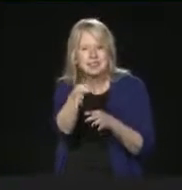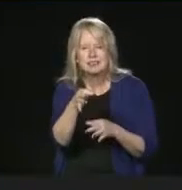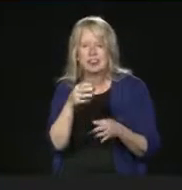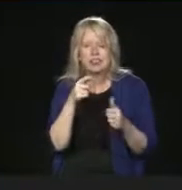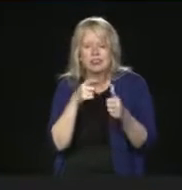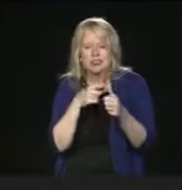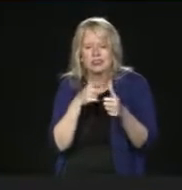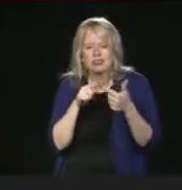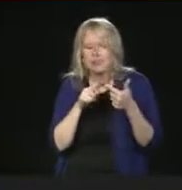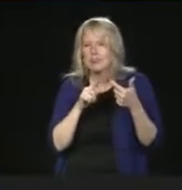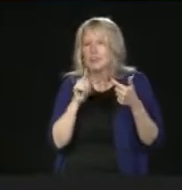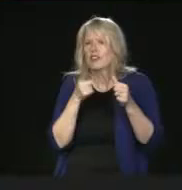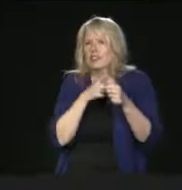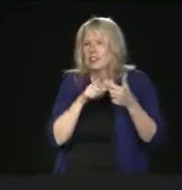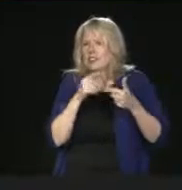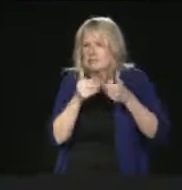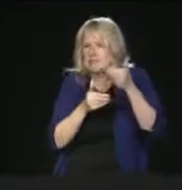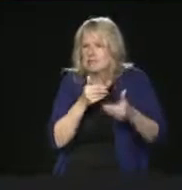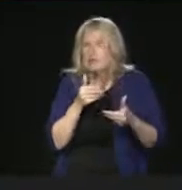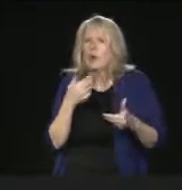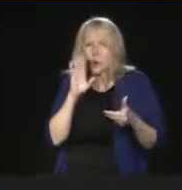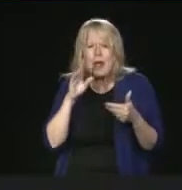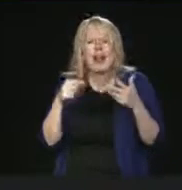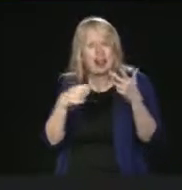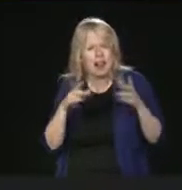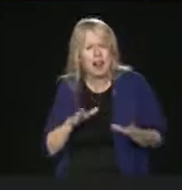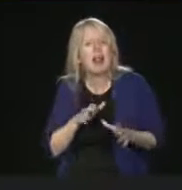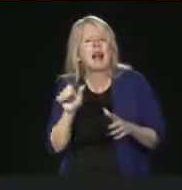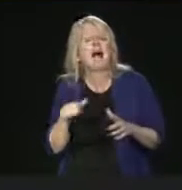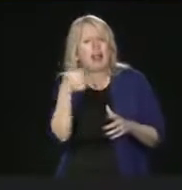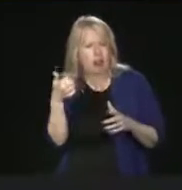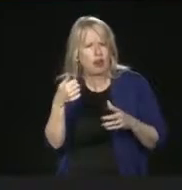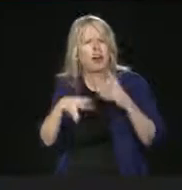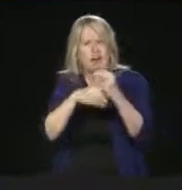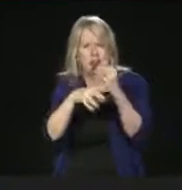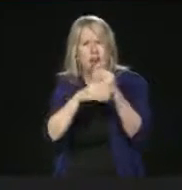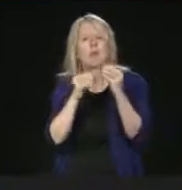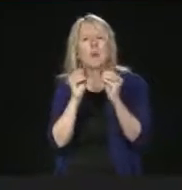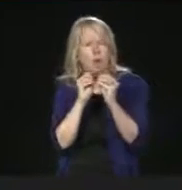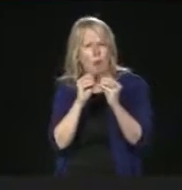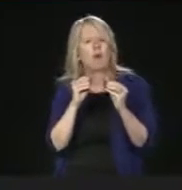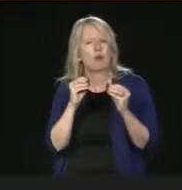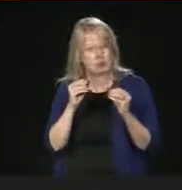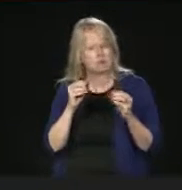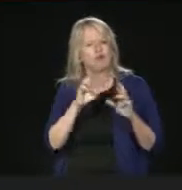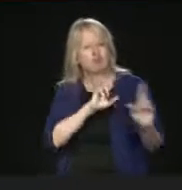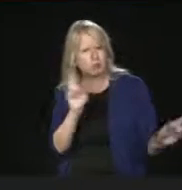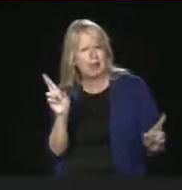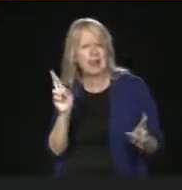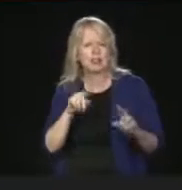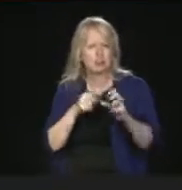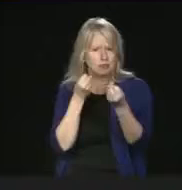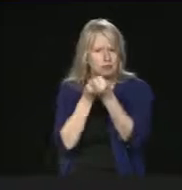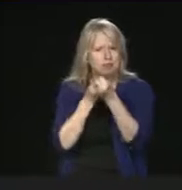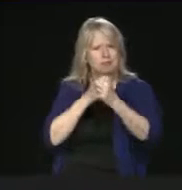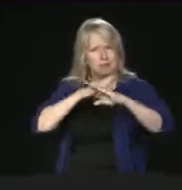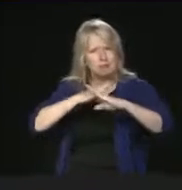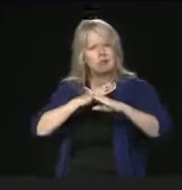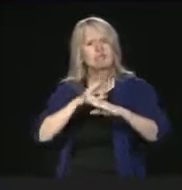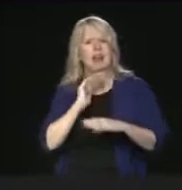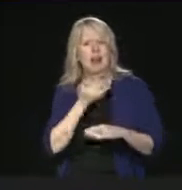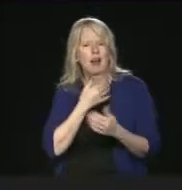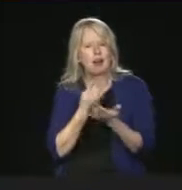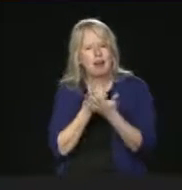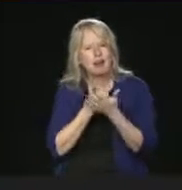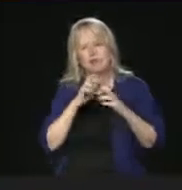step. We're looking now at what those next steps are to ensure that our economy is able to pick up